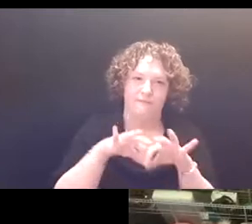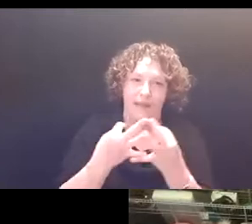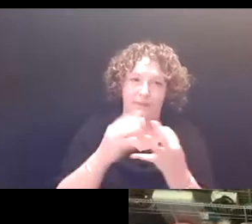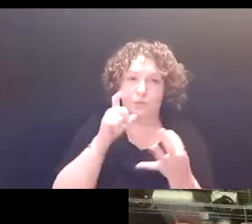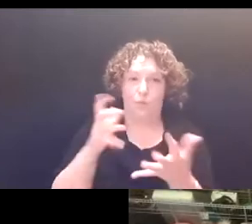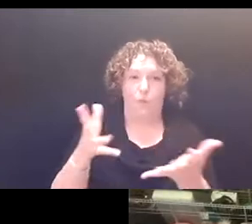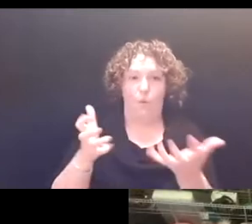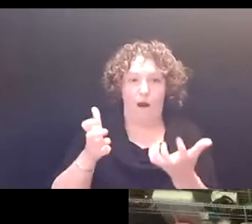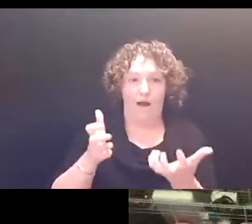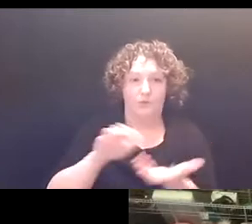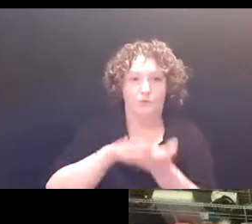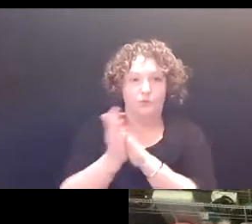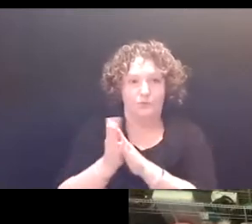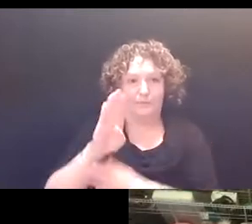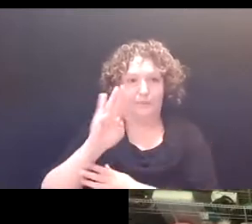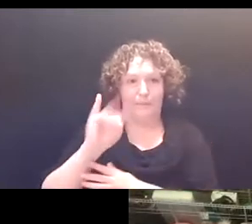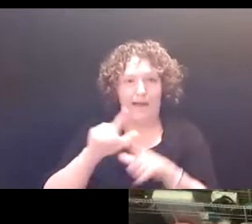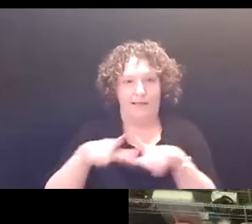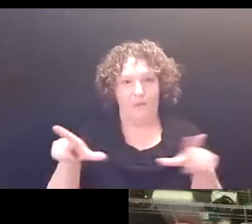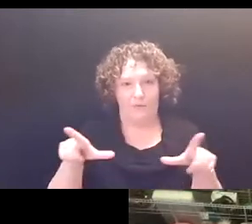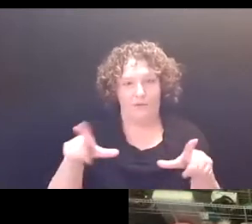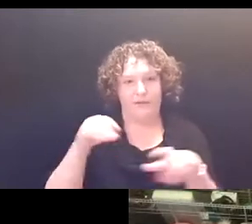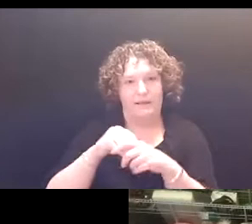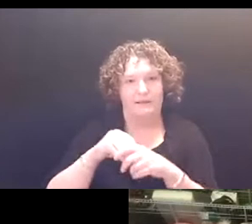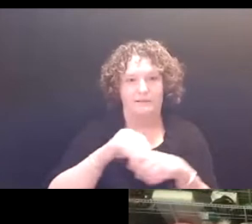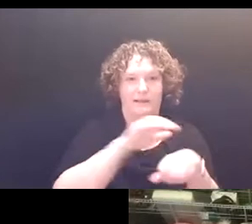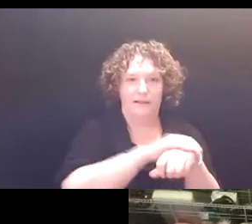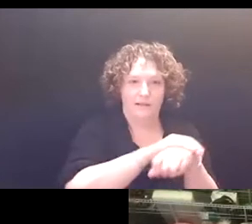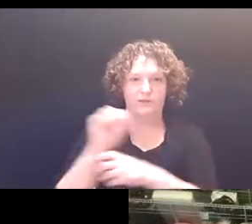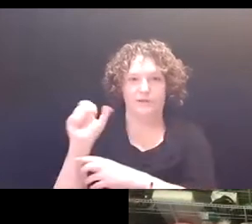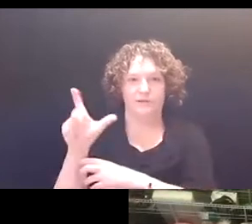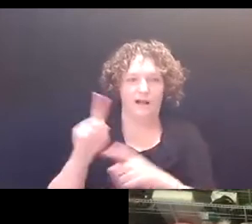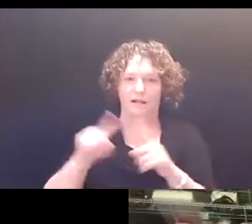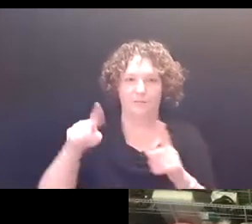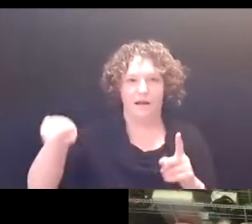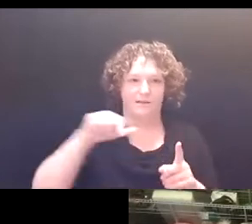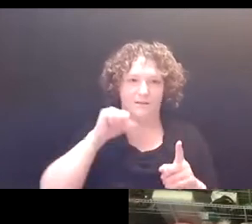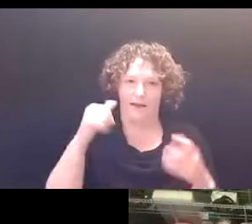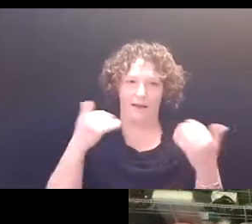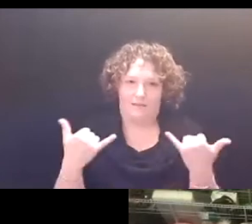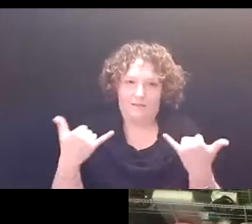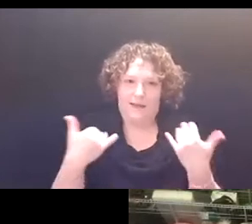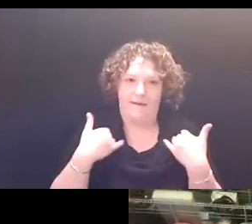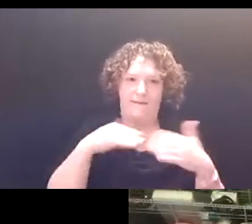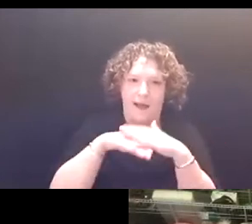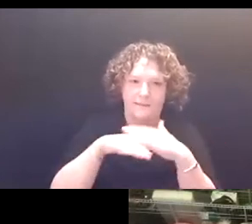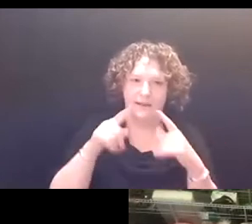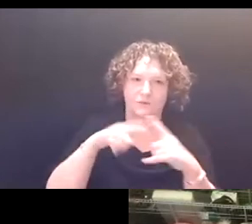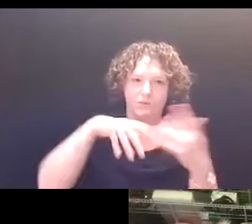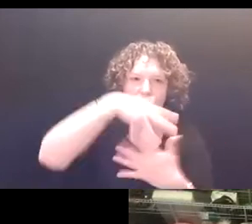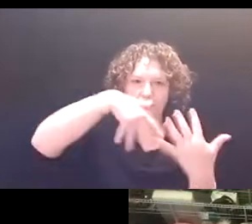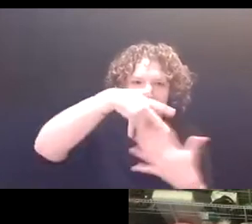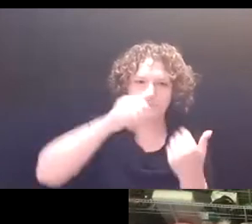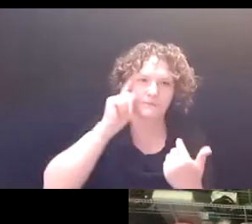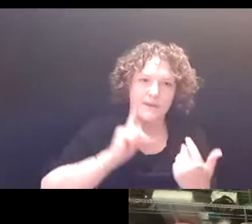COVID when the pandemic hit for the families who wanted to become bilingual in English and ASL, but they